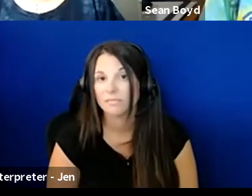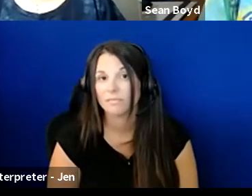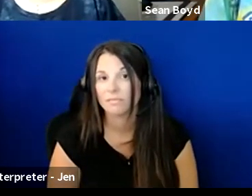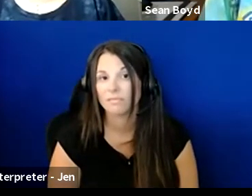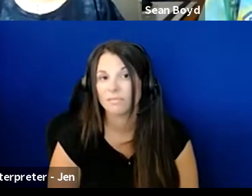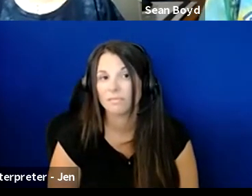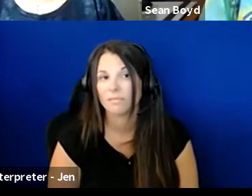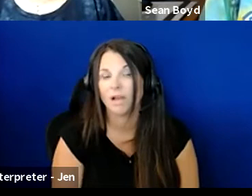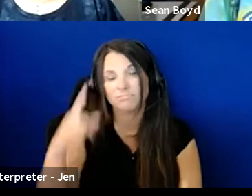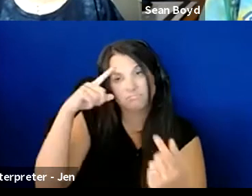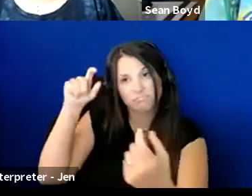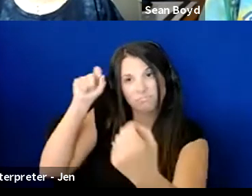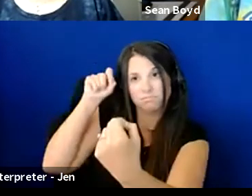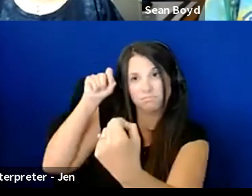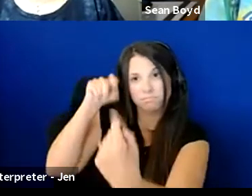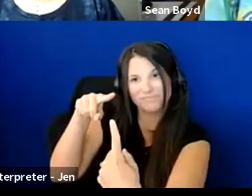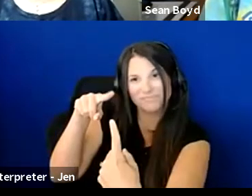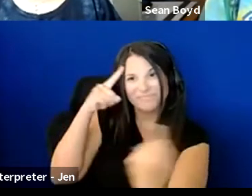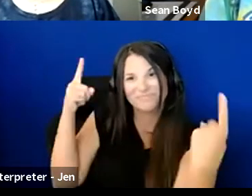Ditto to everything she just said.